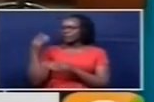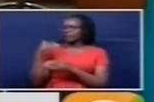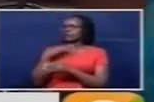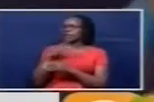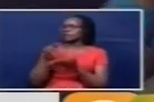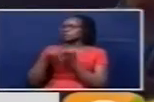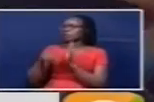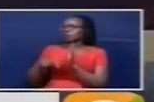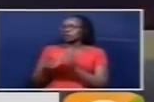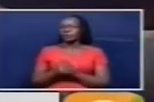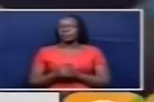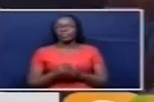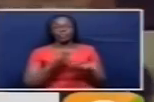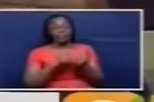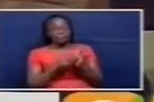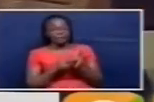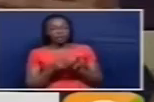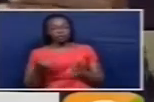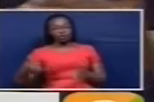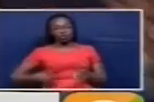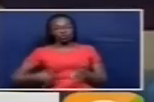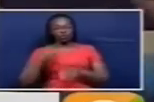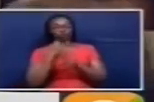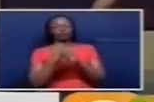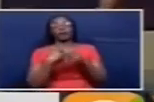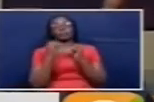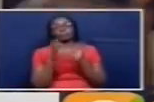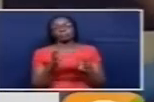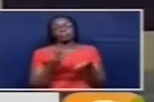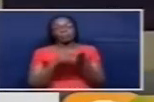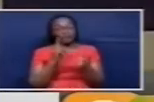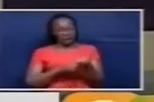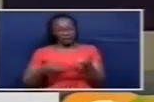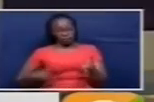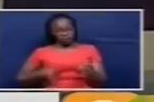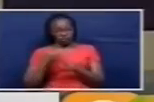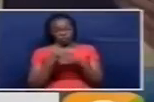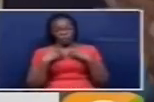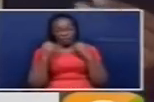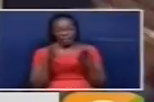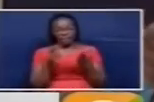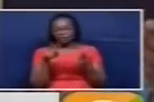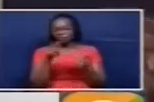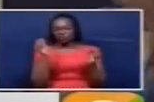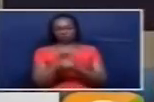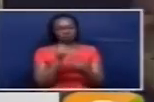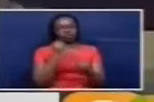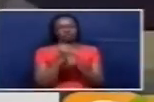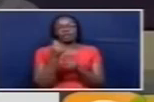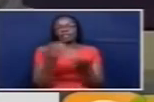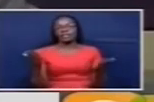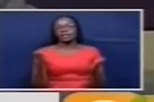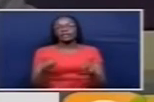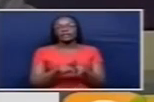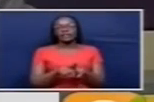means that they are the youths without the employment. Mm-hmm. Because without employment, you can't do anything. The youths are losing hope. In